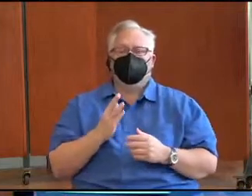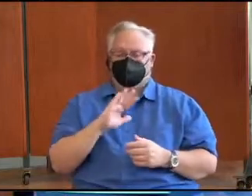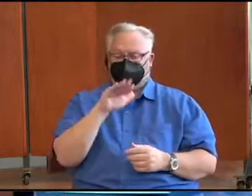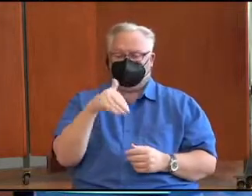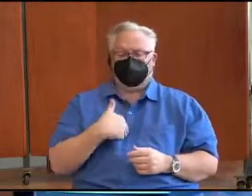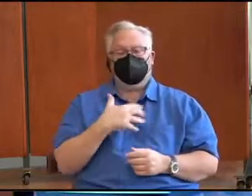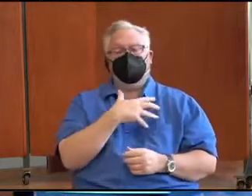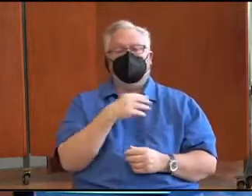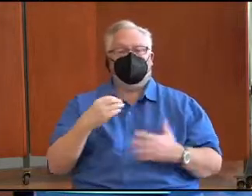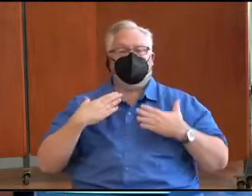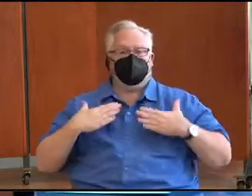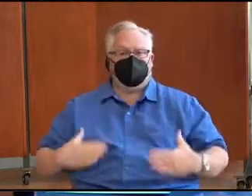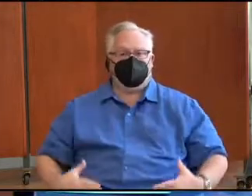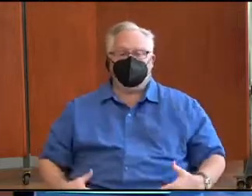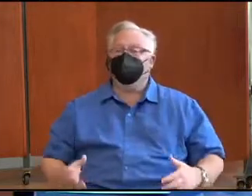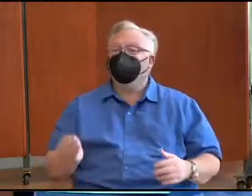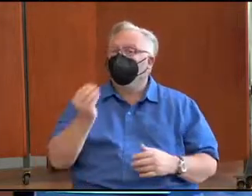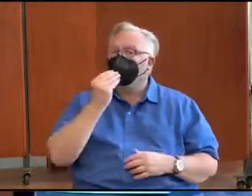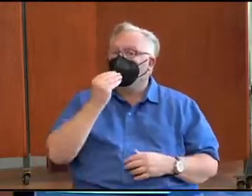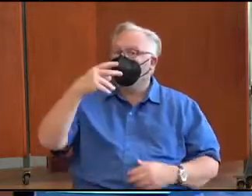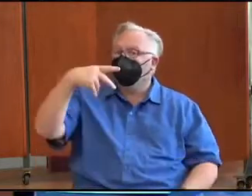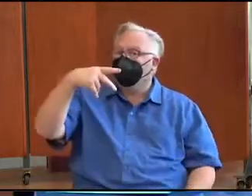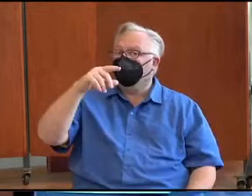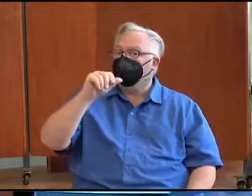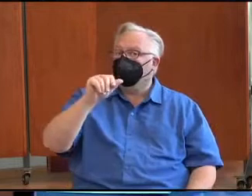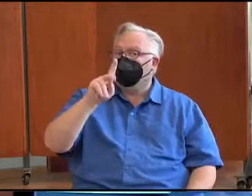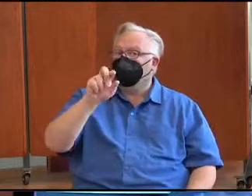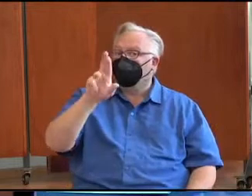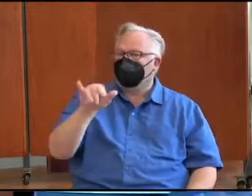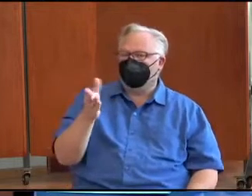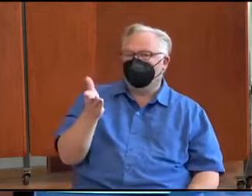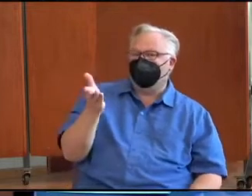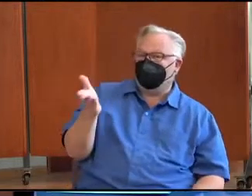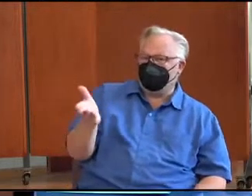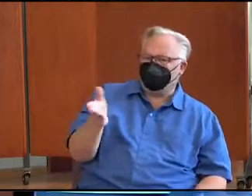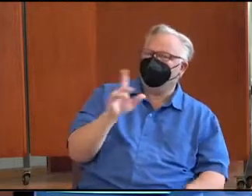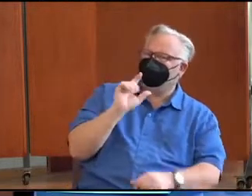body, the food pantry is a place where that is happening.